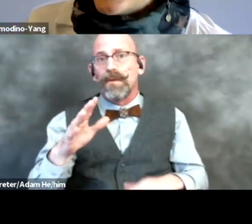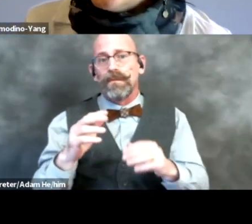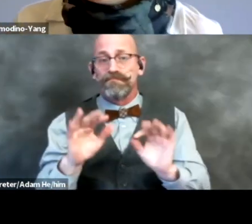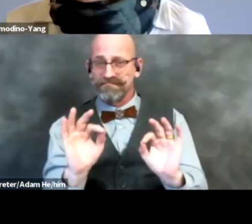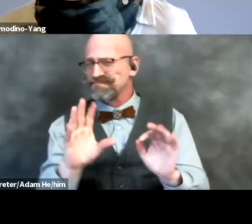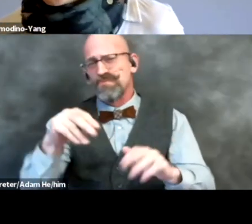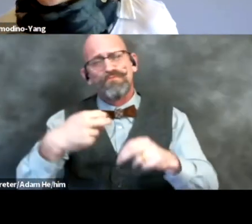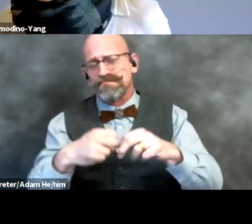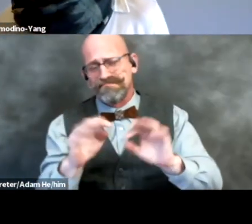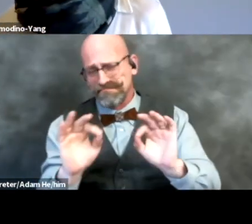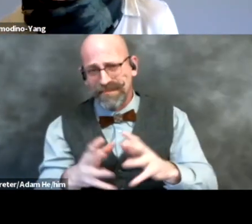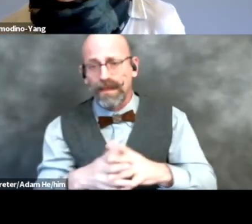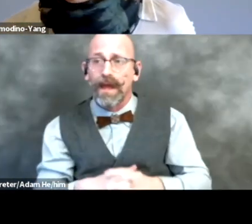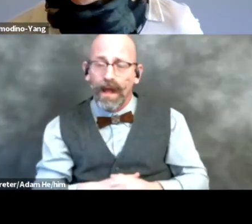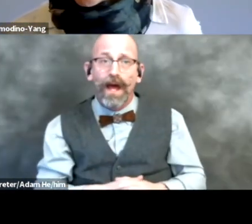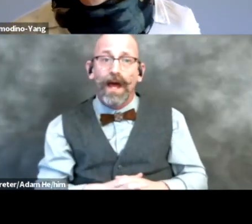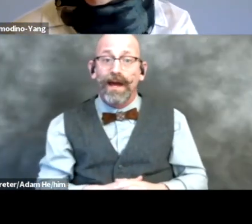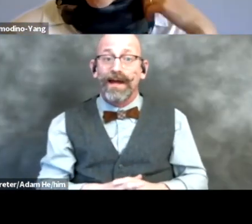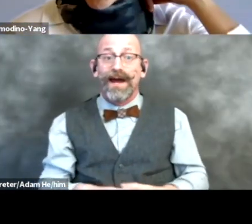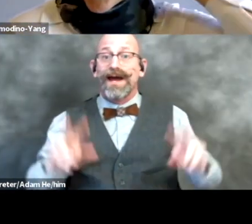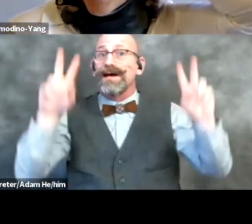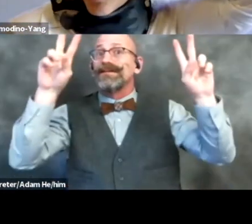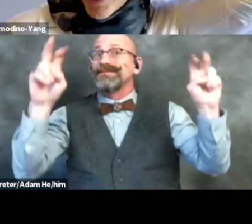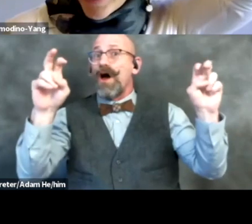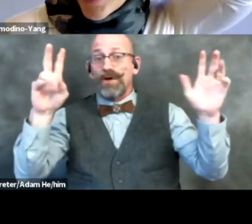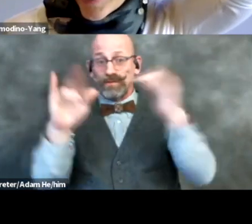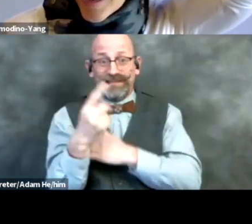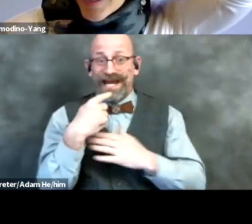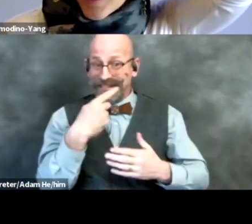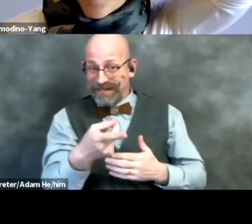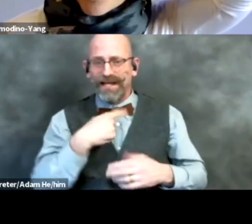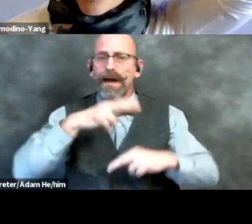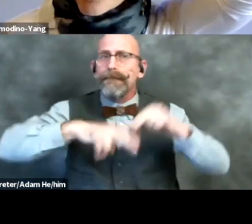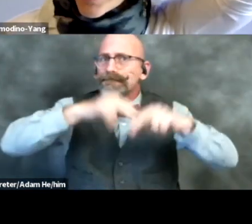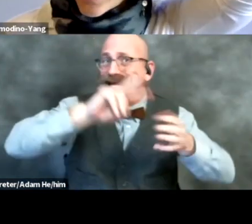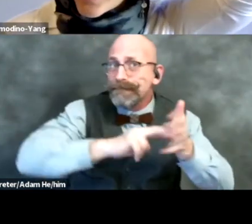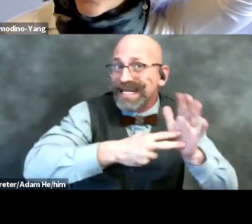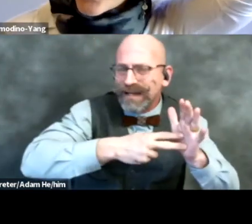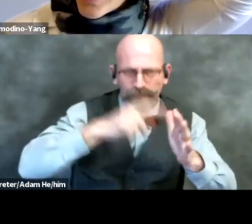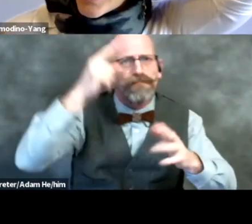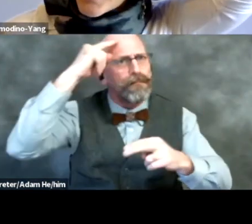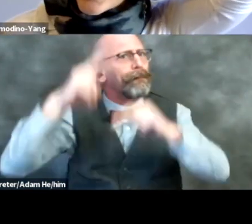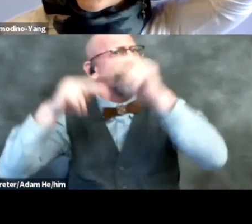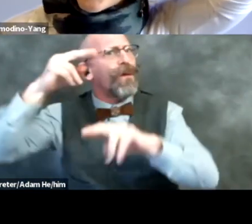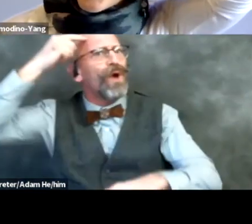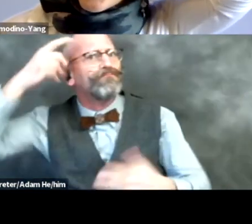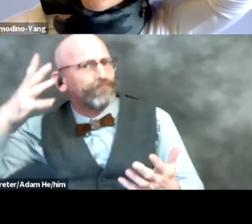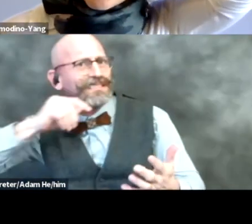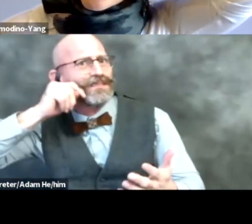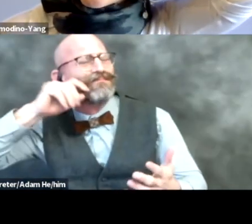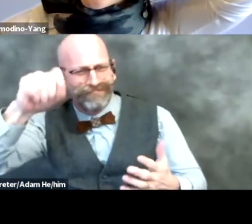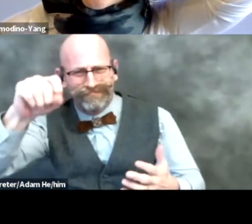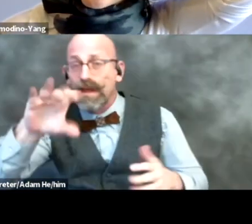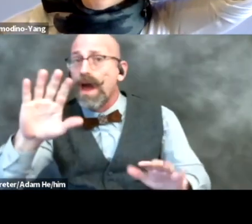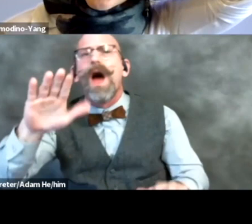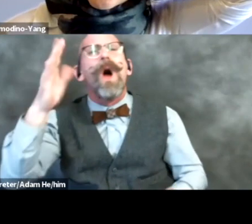I've titled today's talk Building Meaning Builds Teens' Brains because I thought it